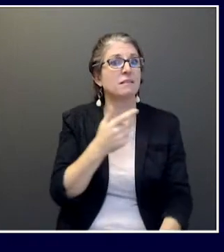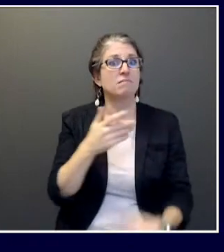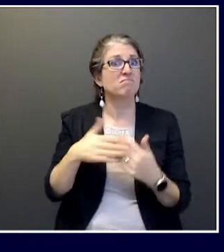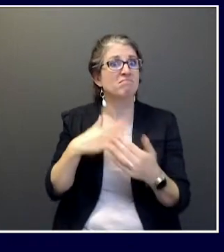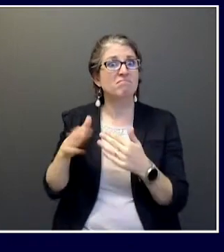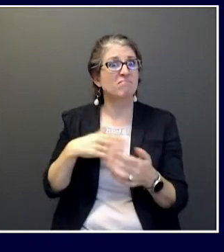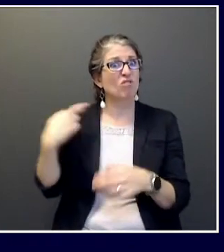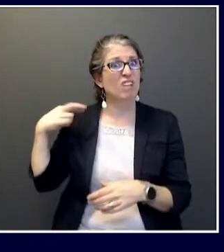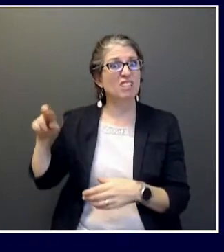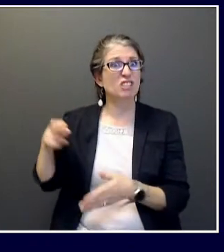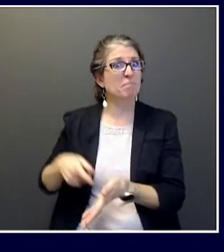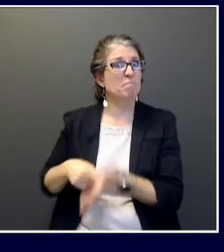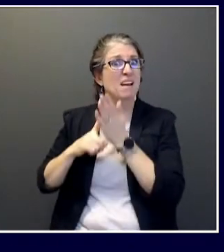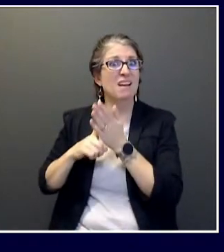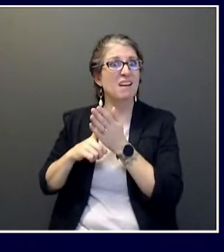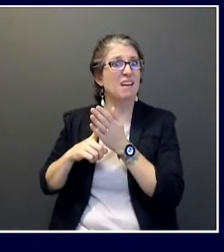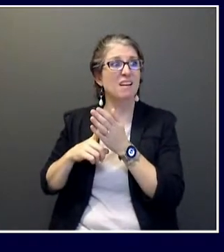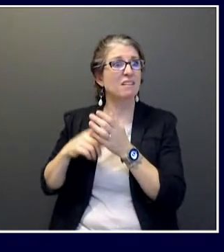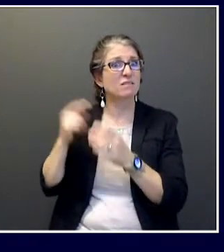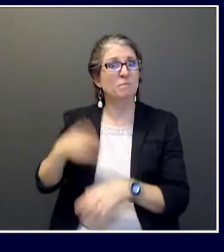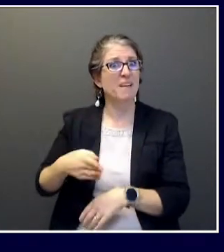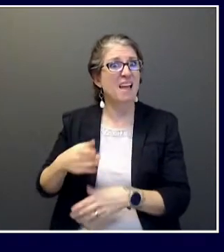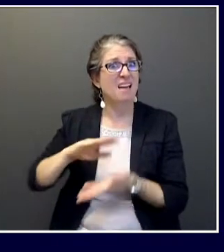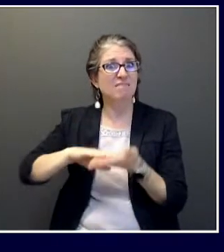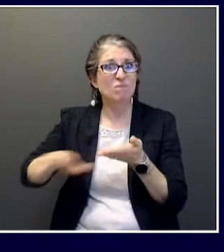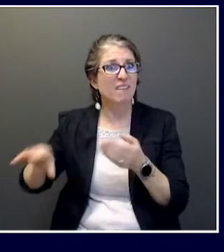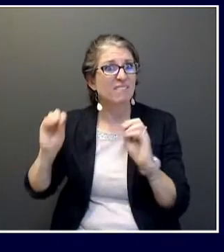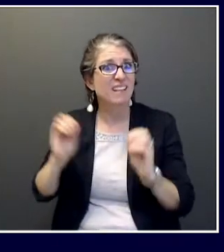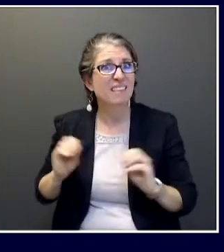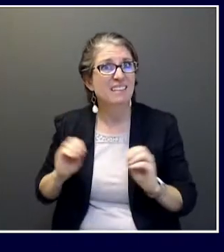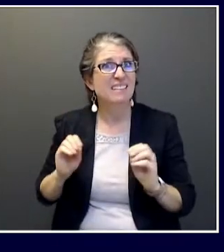like the Liberty Counsel is willing to take it that far.